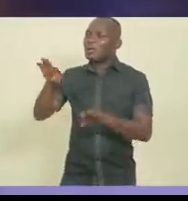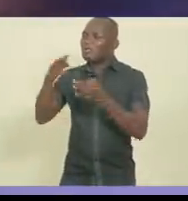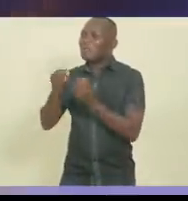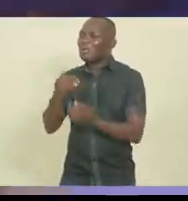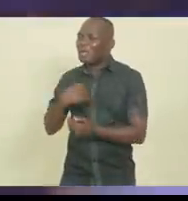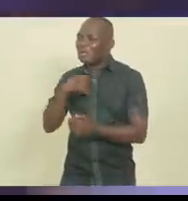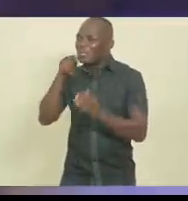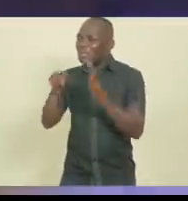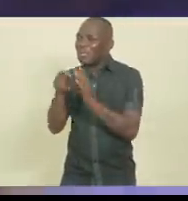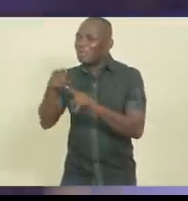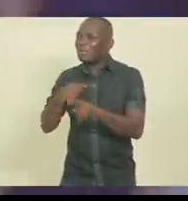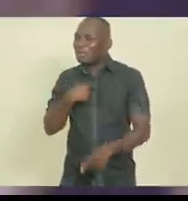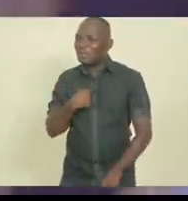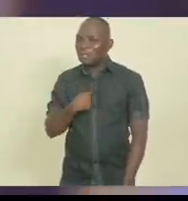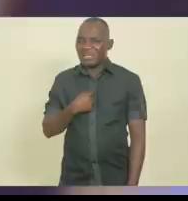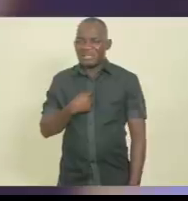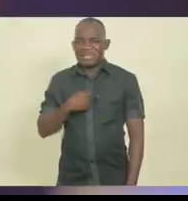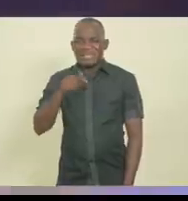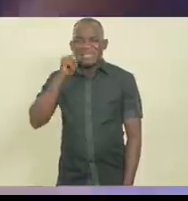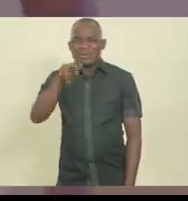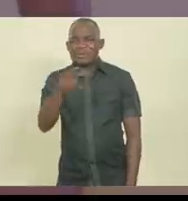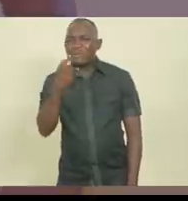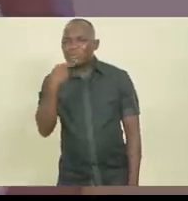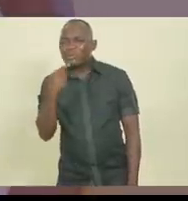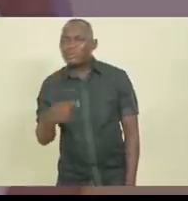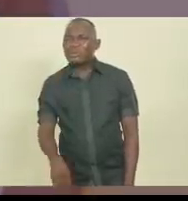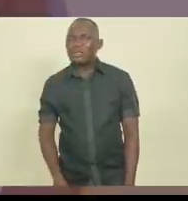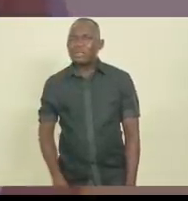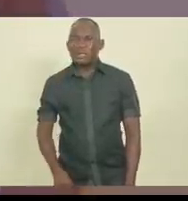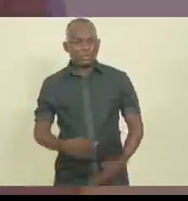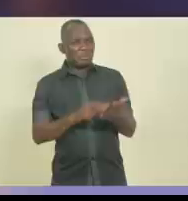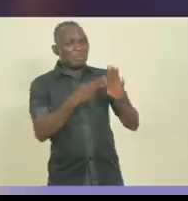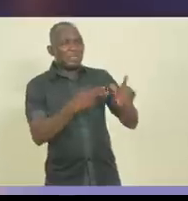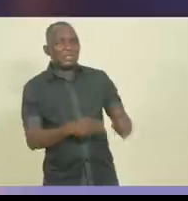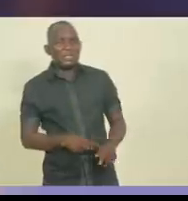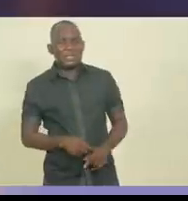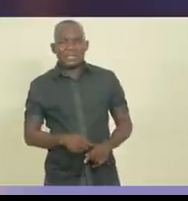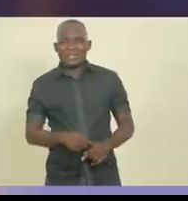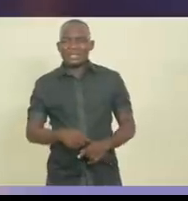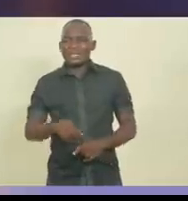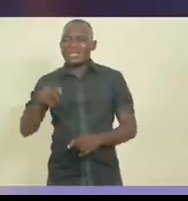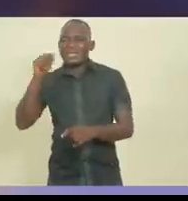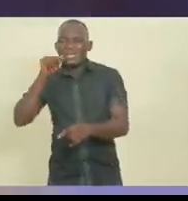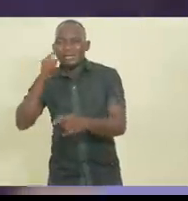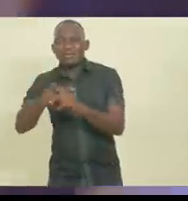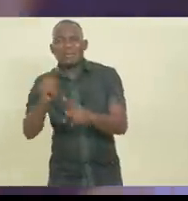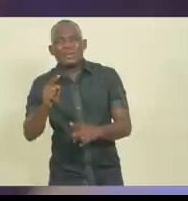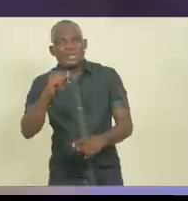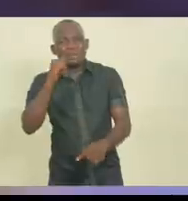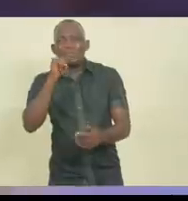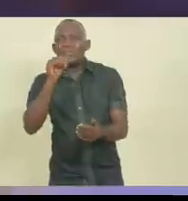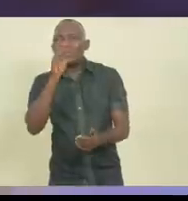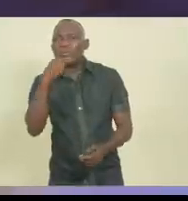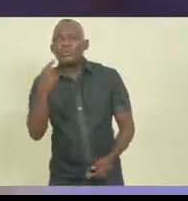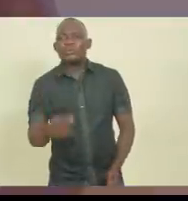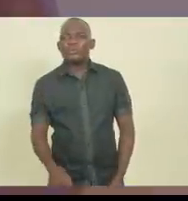while. Where is the useless woman? What are you talking about, Essie? Whose daughter is that? Answer